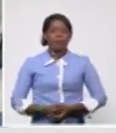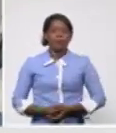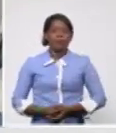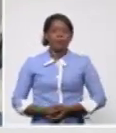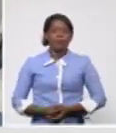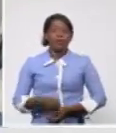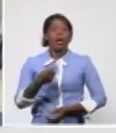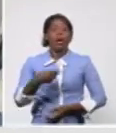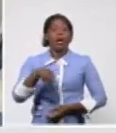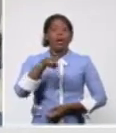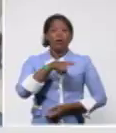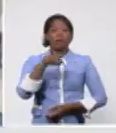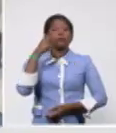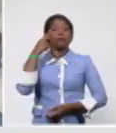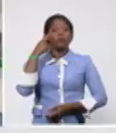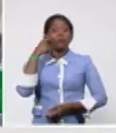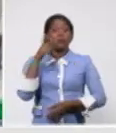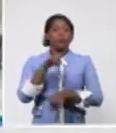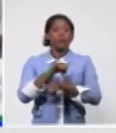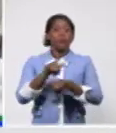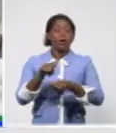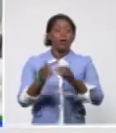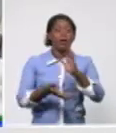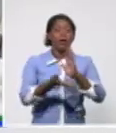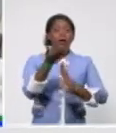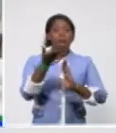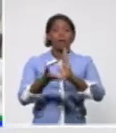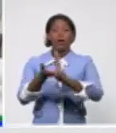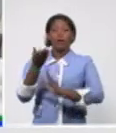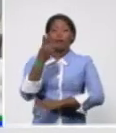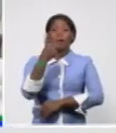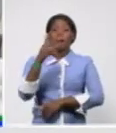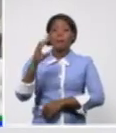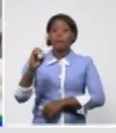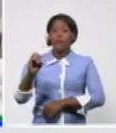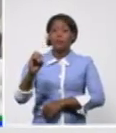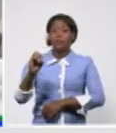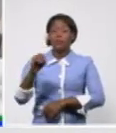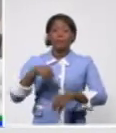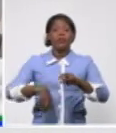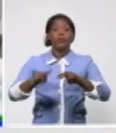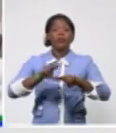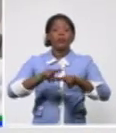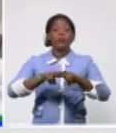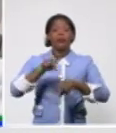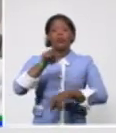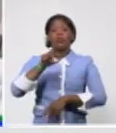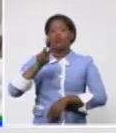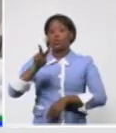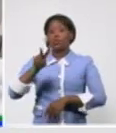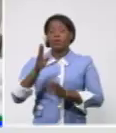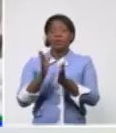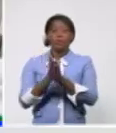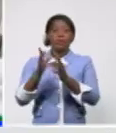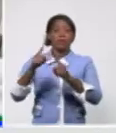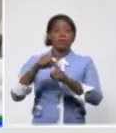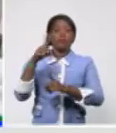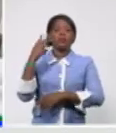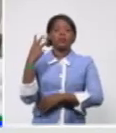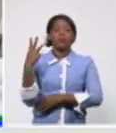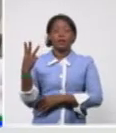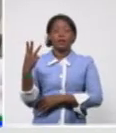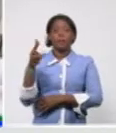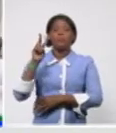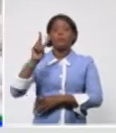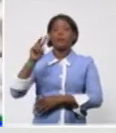confirmed case ratio. 12 people were discharged in Havana, 3 in Matanzas, 2 in Villa